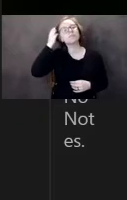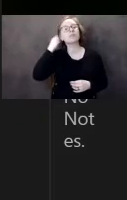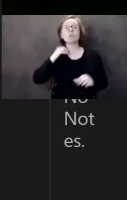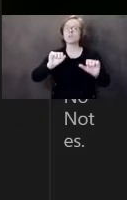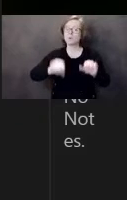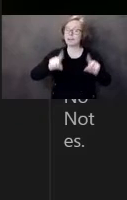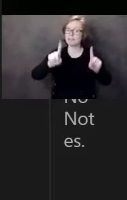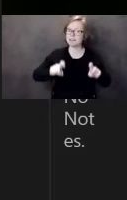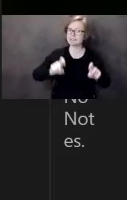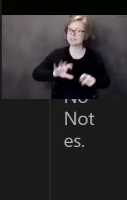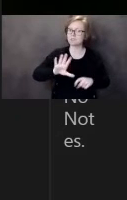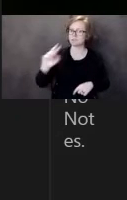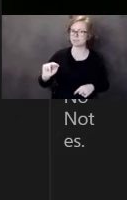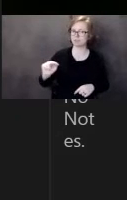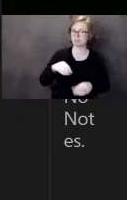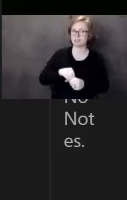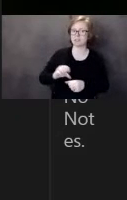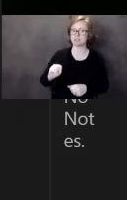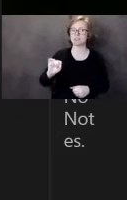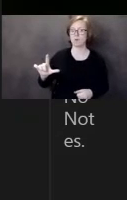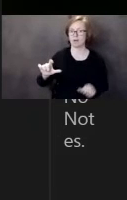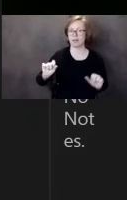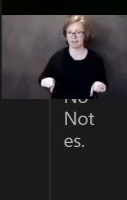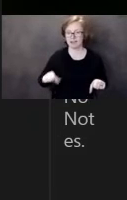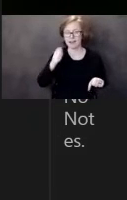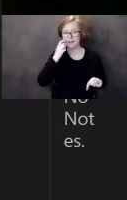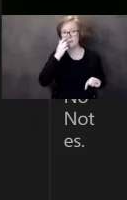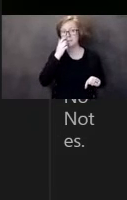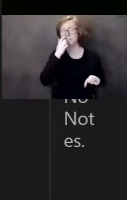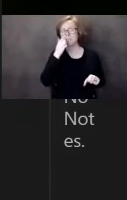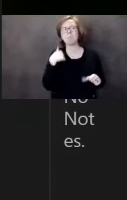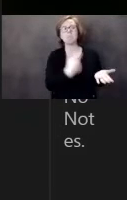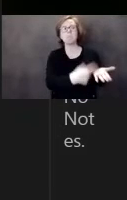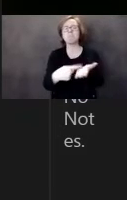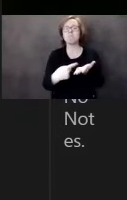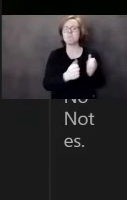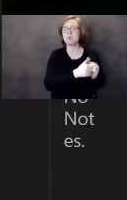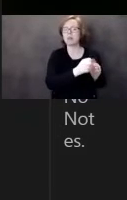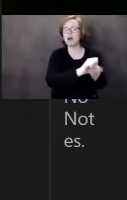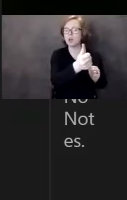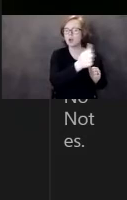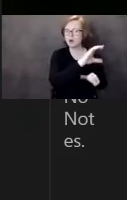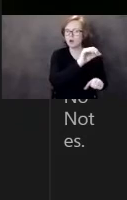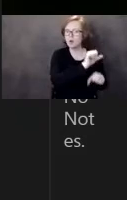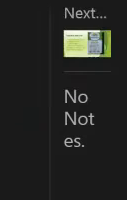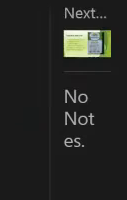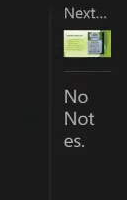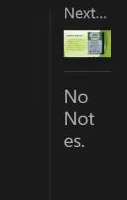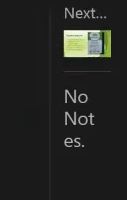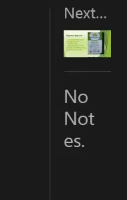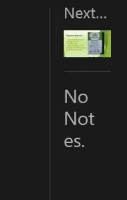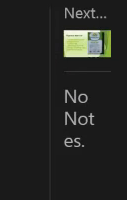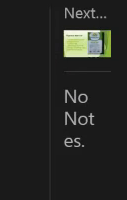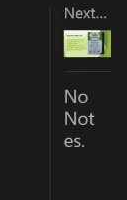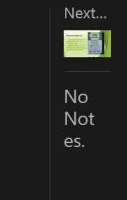In fact, talking with my other pasture colleagues and those who test soils frequently, I'm told that the nitrogen